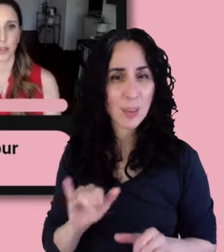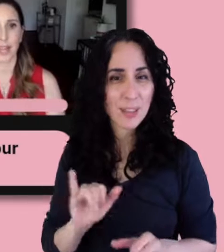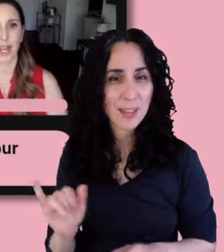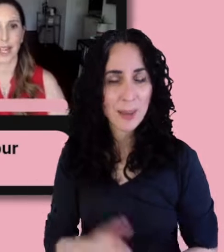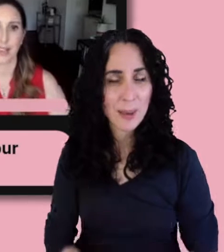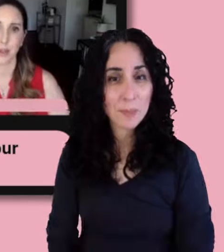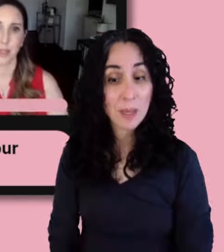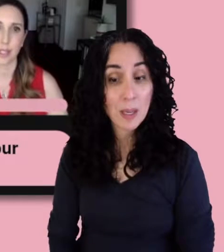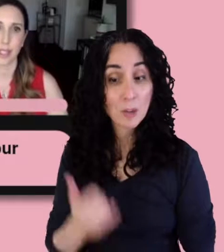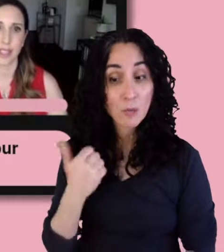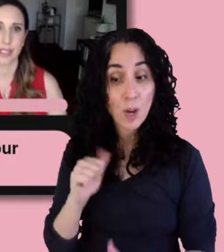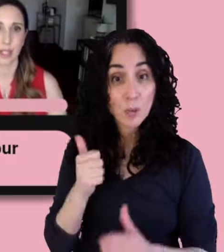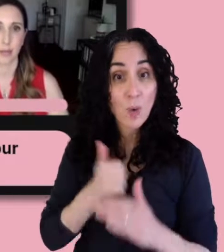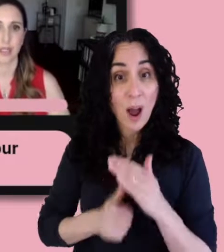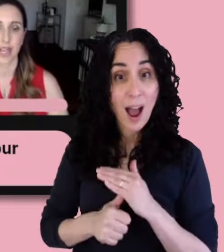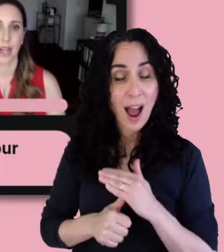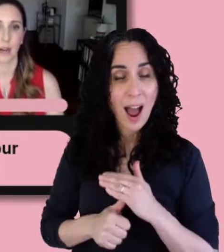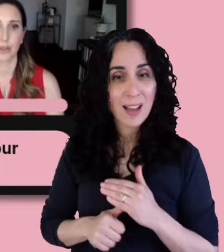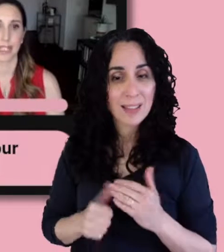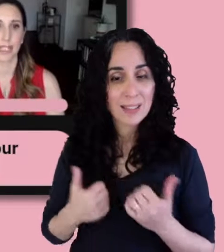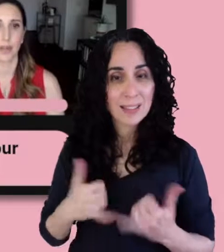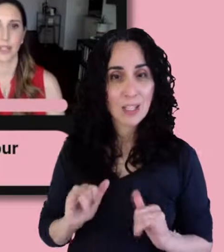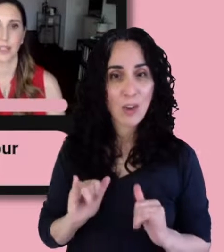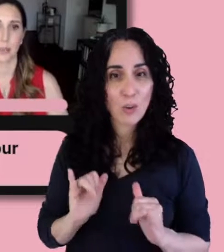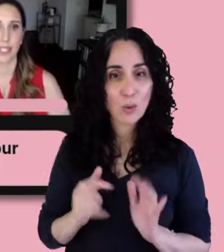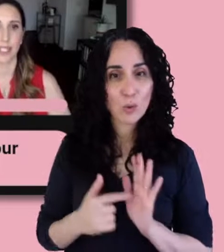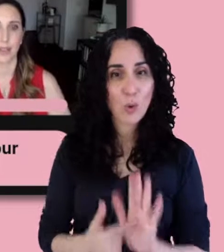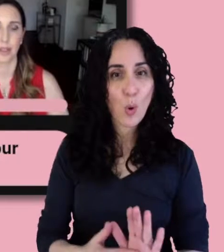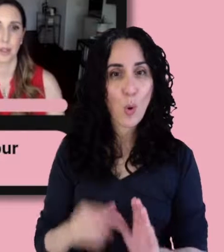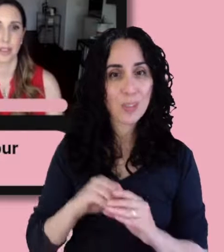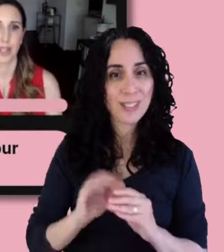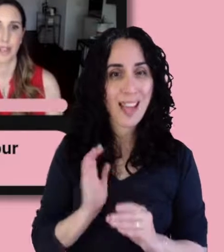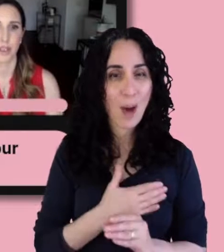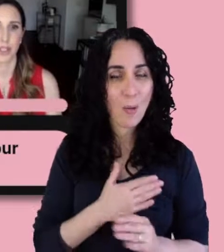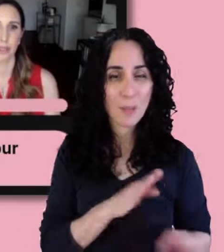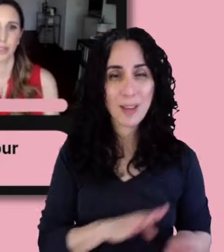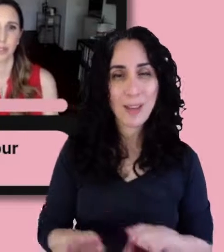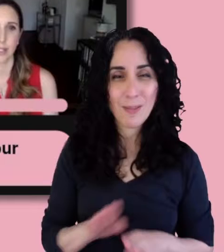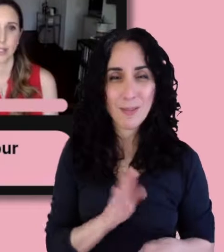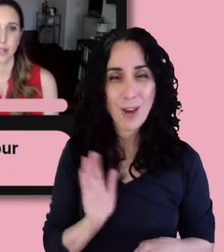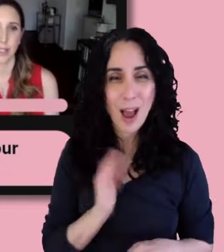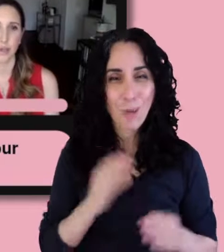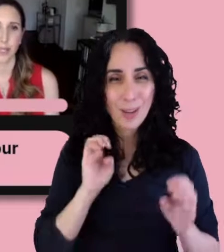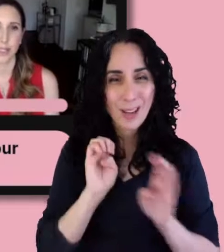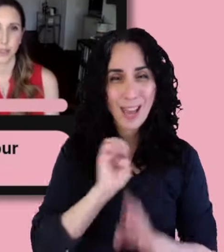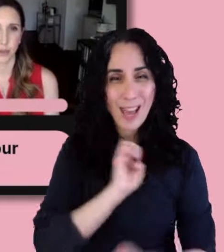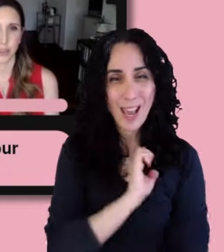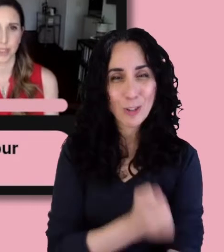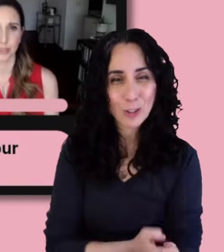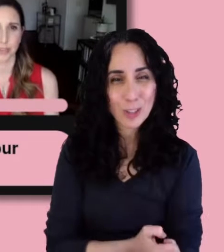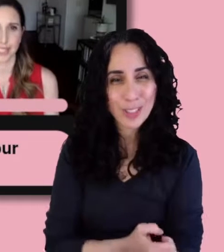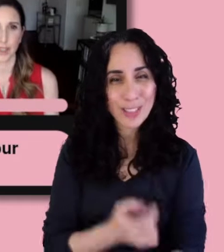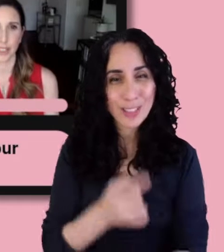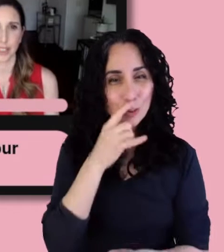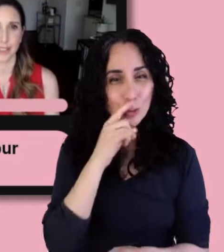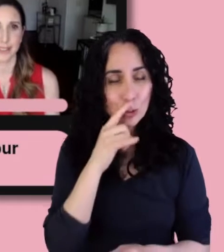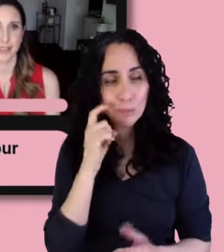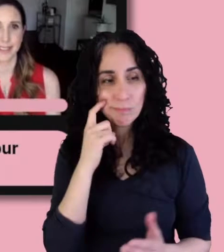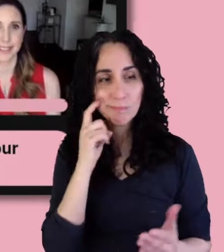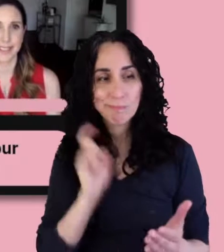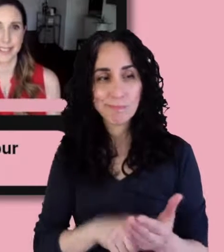when we try to hide something, it comes out anyway in our behavior or in the energy around us, right? Children can feel